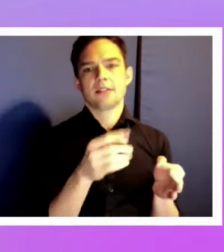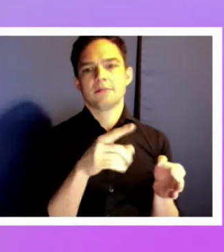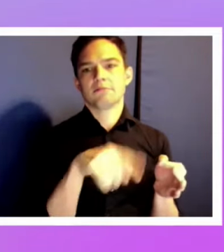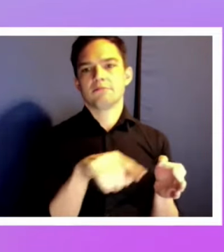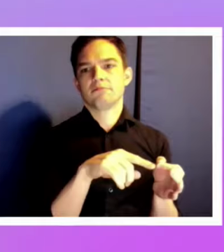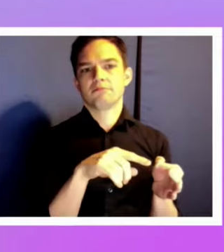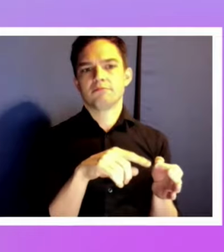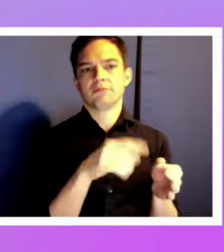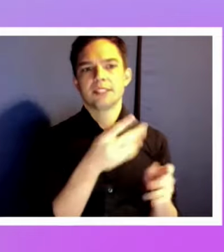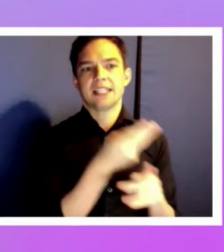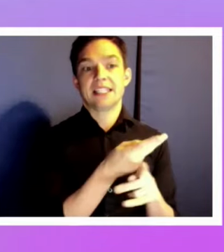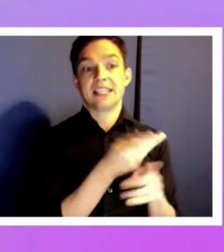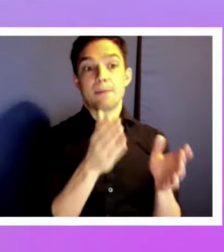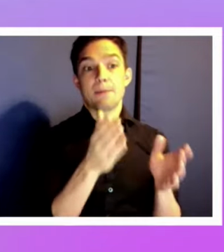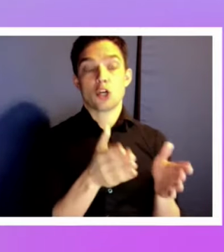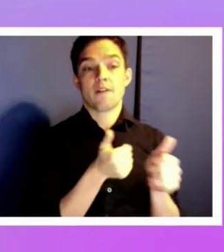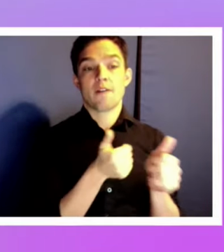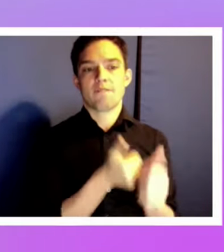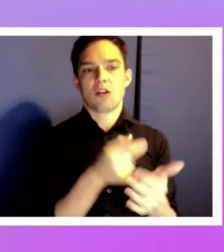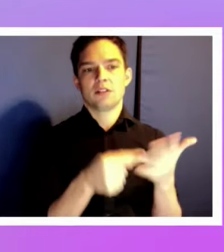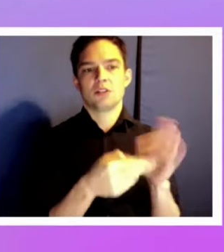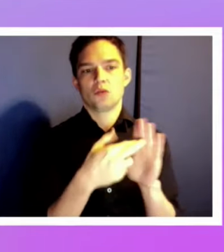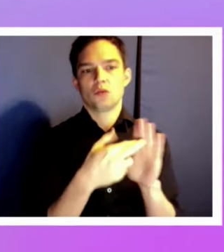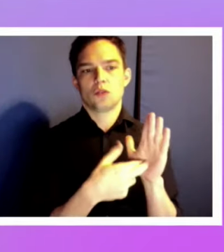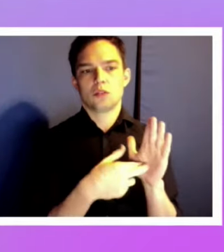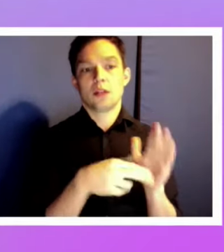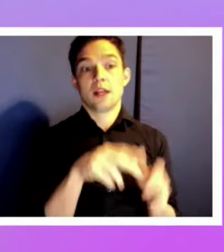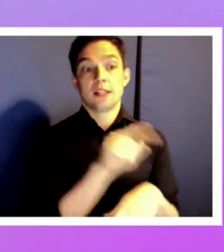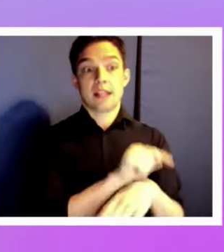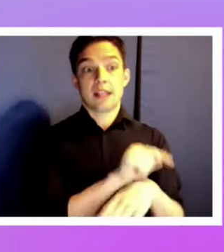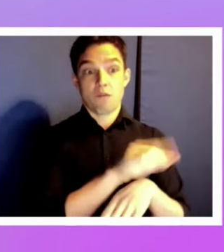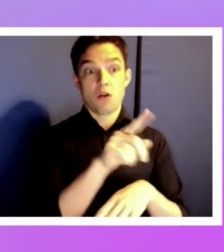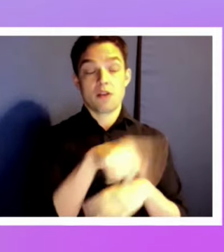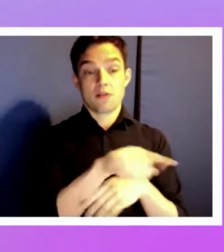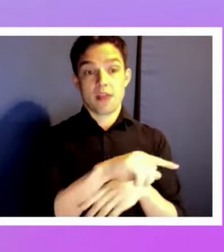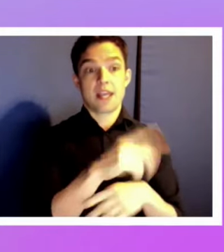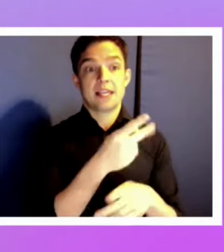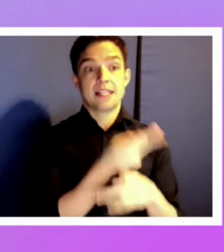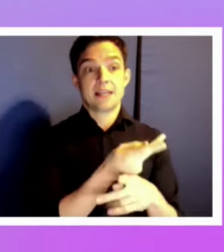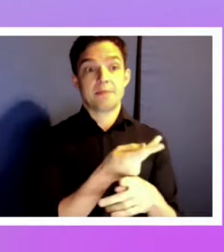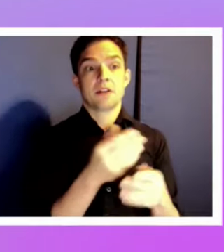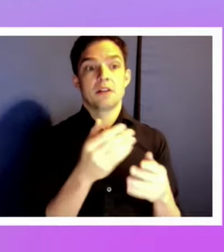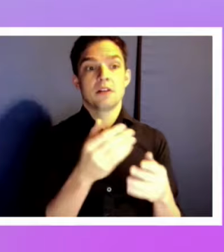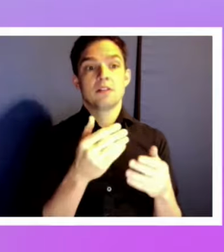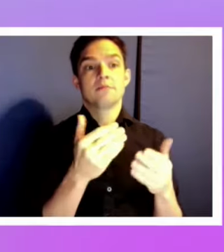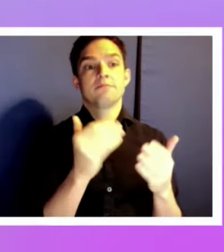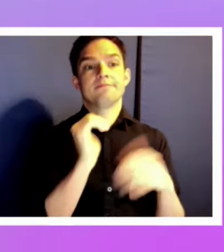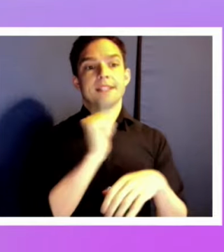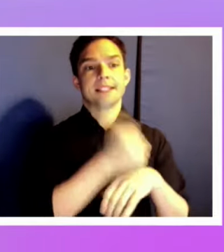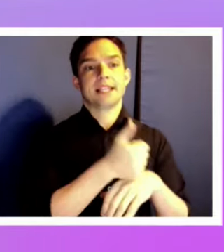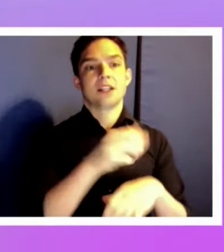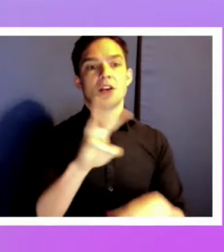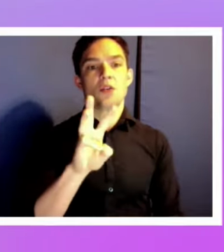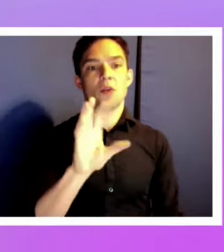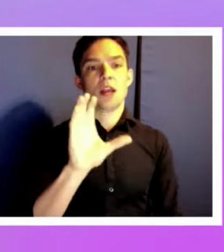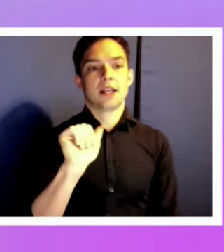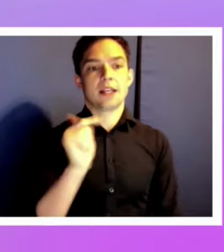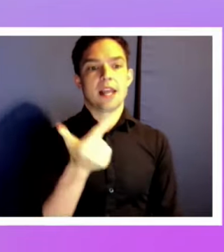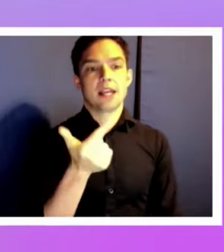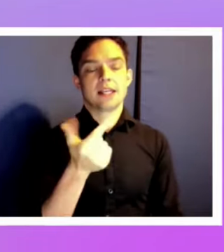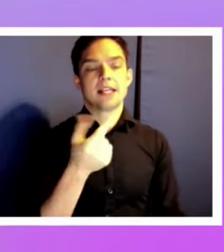ACT rules. And the task force maintains a set of WCAG consistent ACT